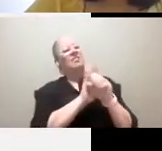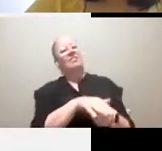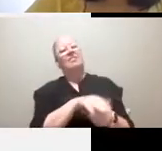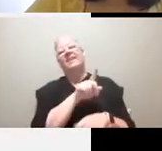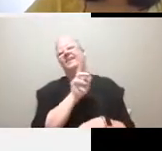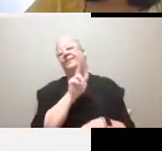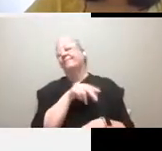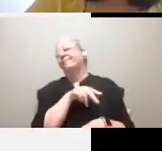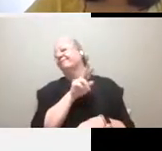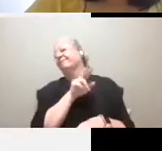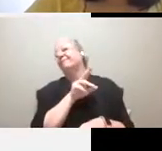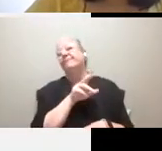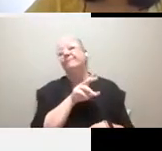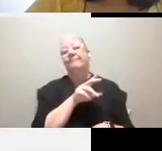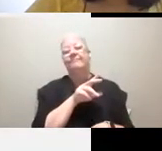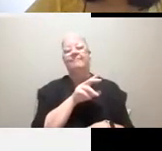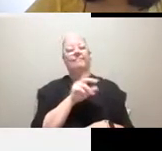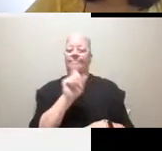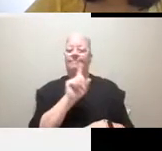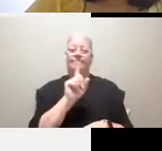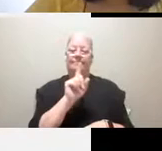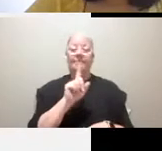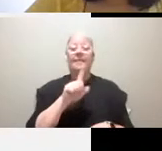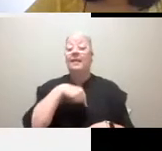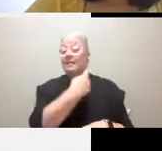The next slide, please.